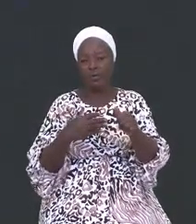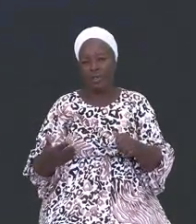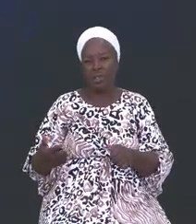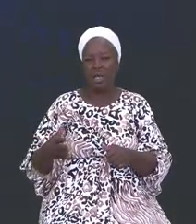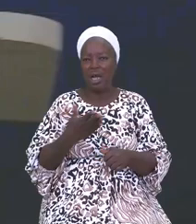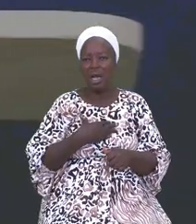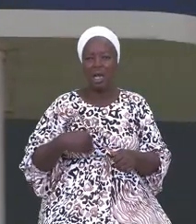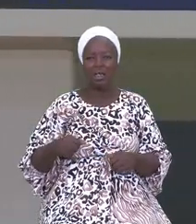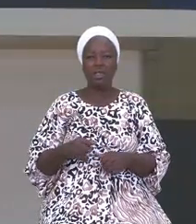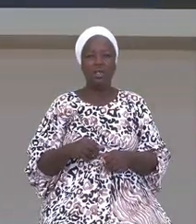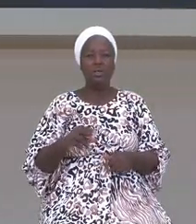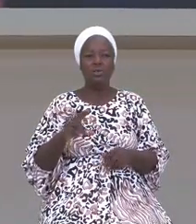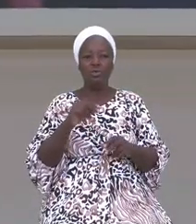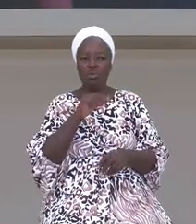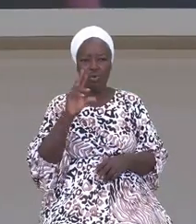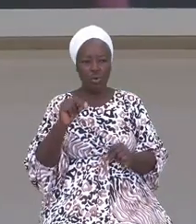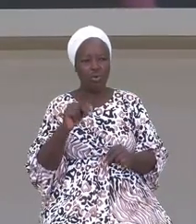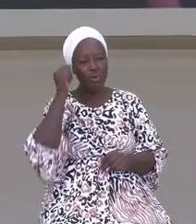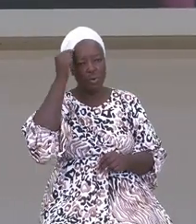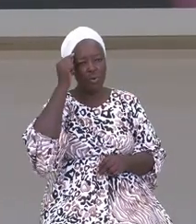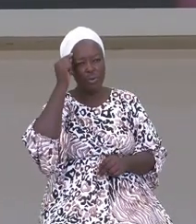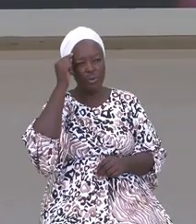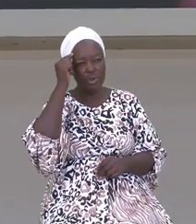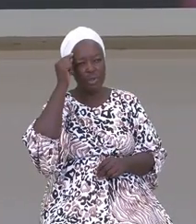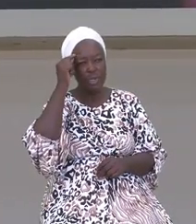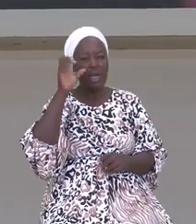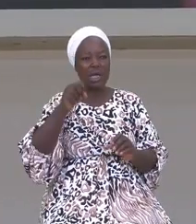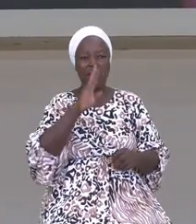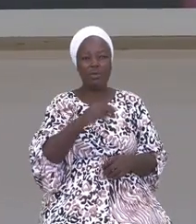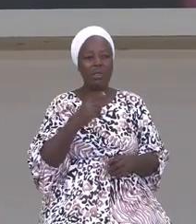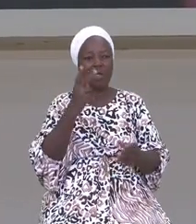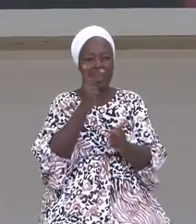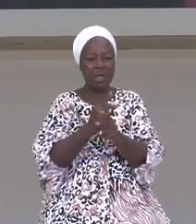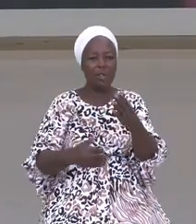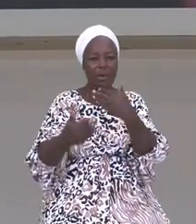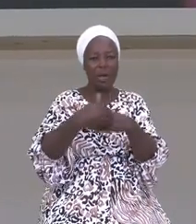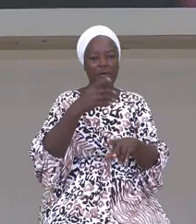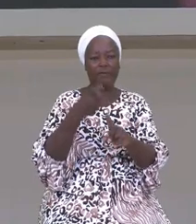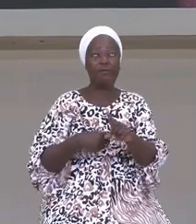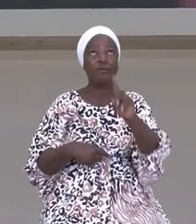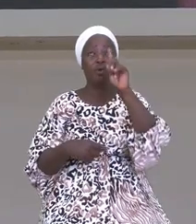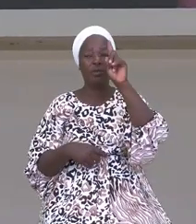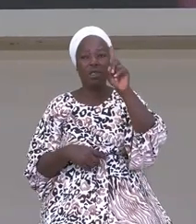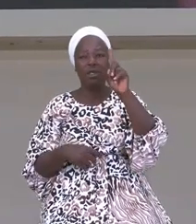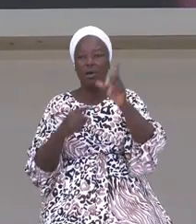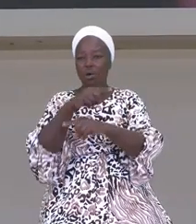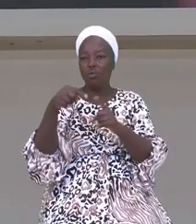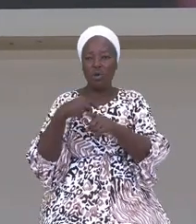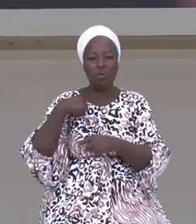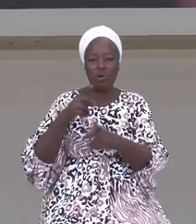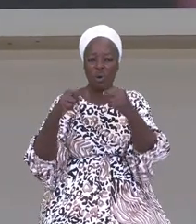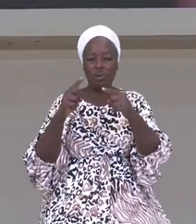no thought can be withheld, withholding from thee. When we come to